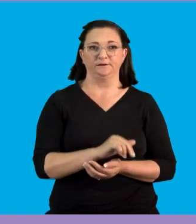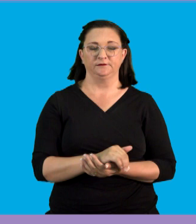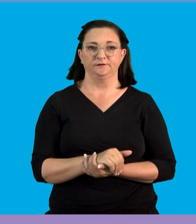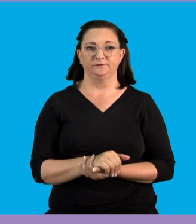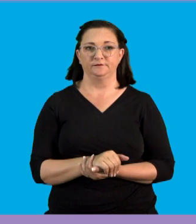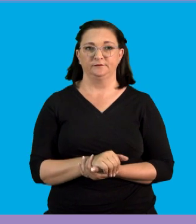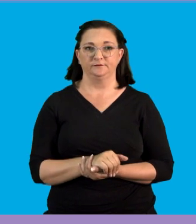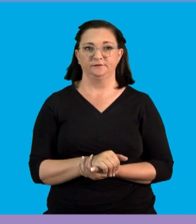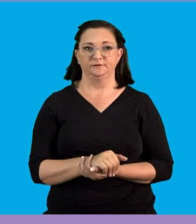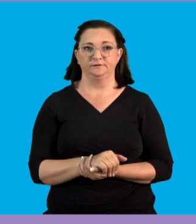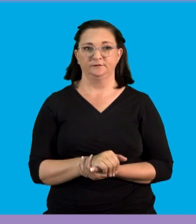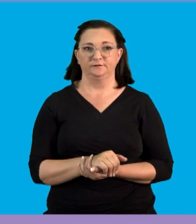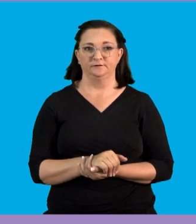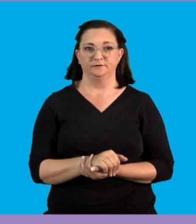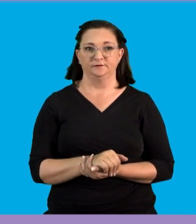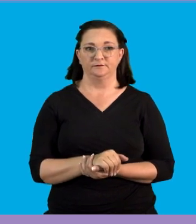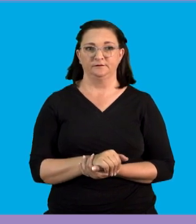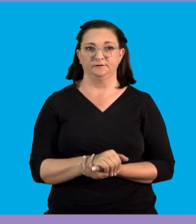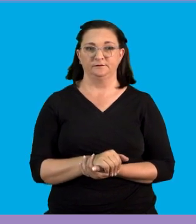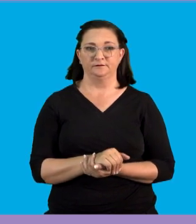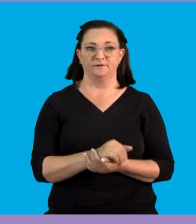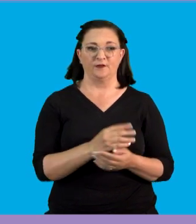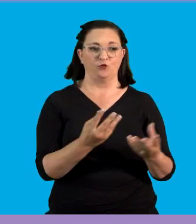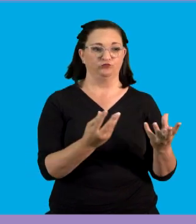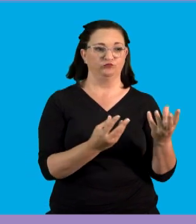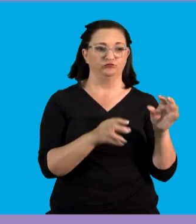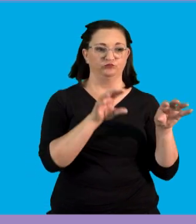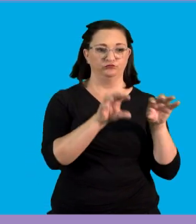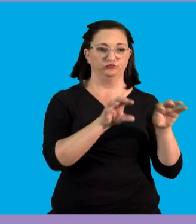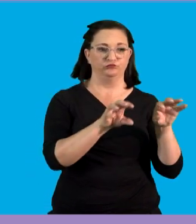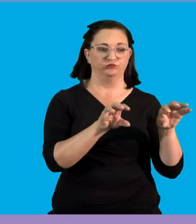5/8. And together that gives us